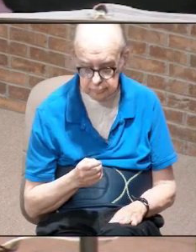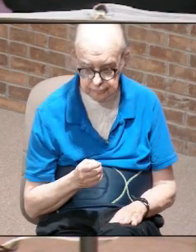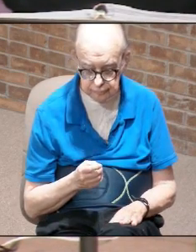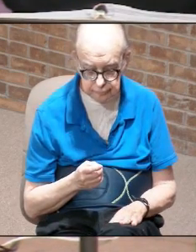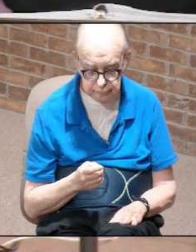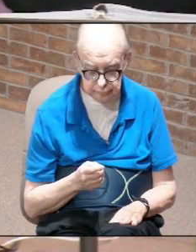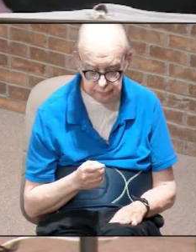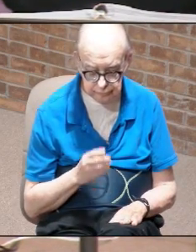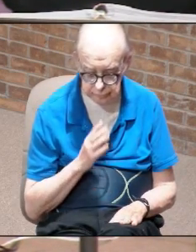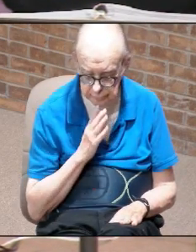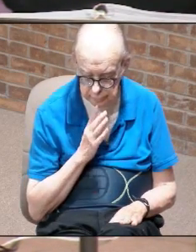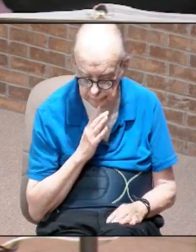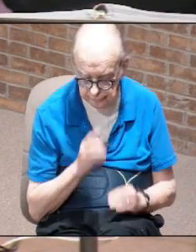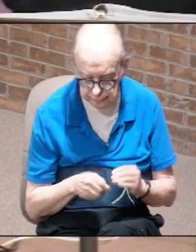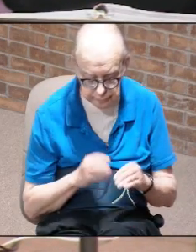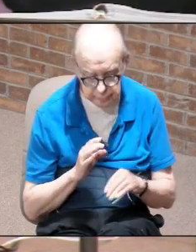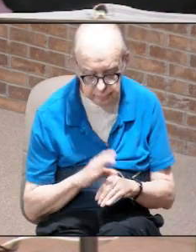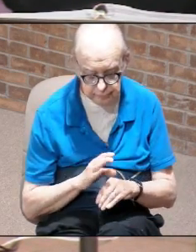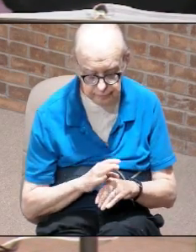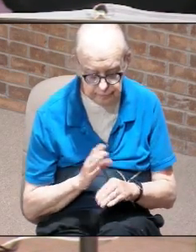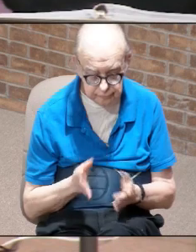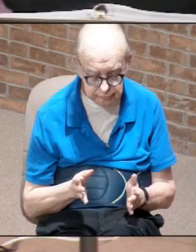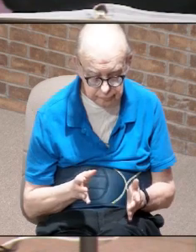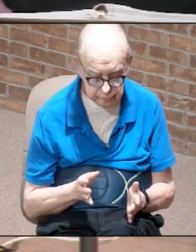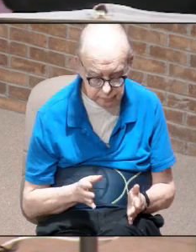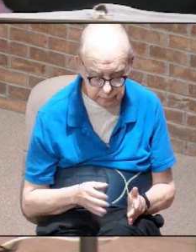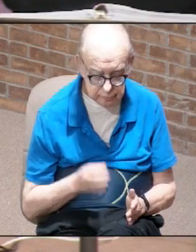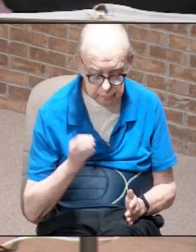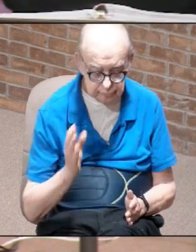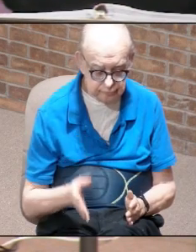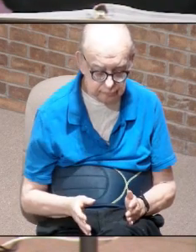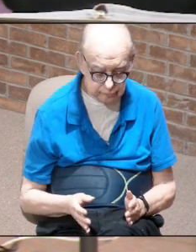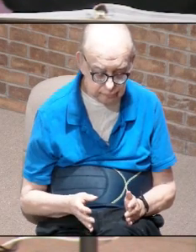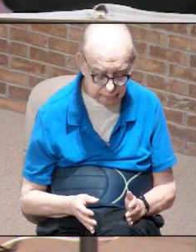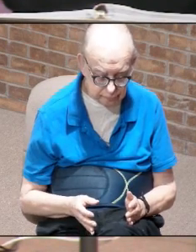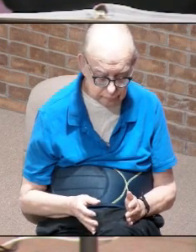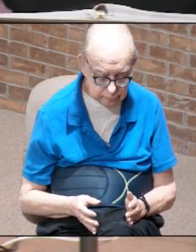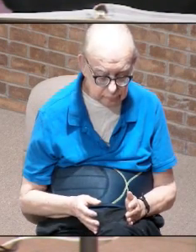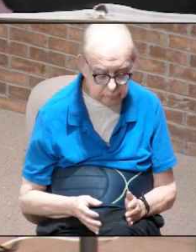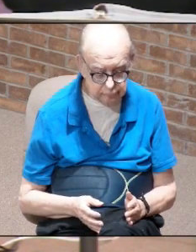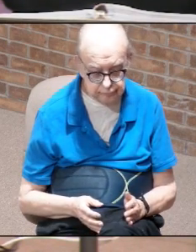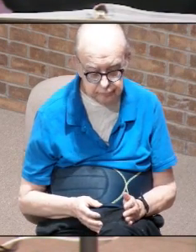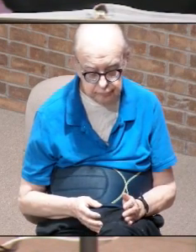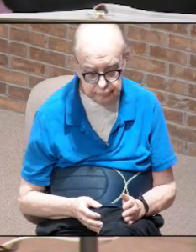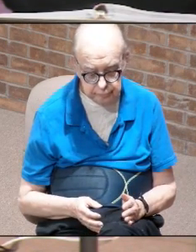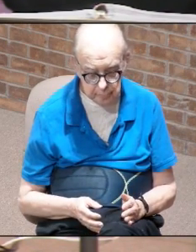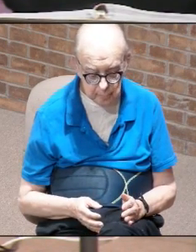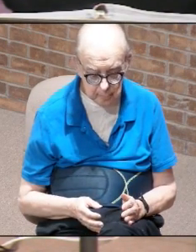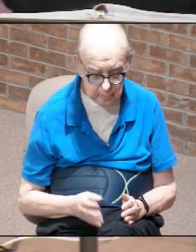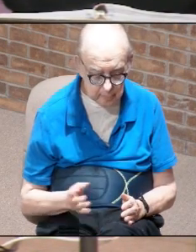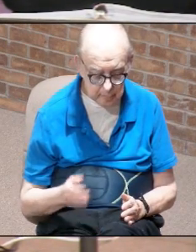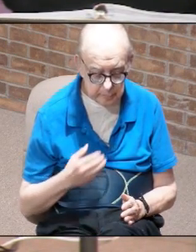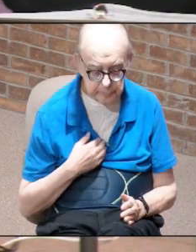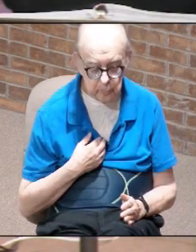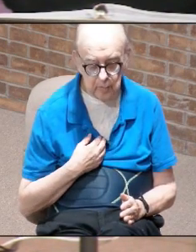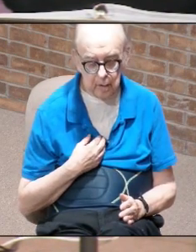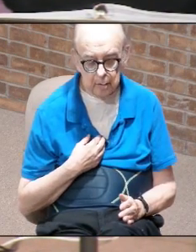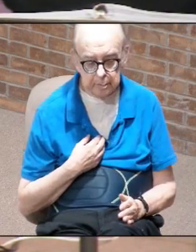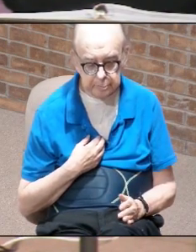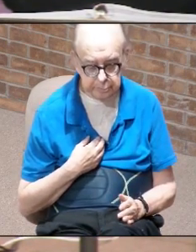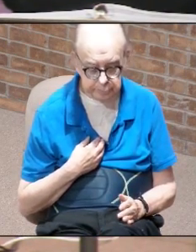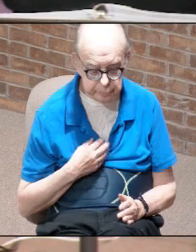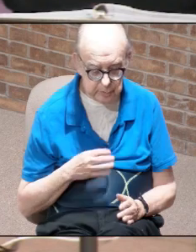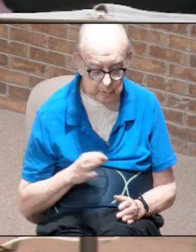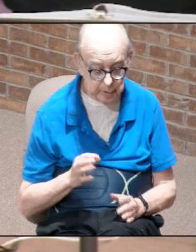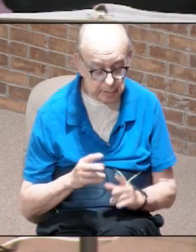he was talking about the church where he was at. There was a pastor, his name was Pastor Butcher, okay? They had picked